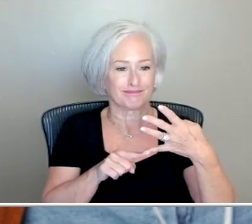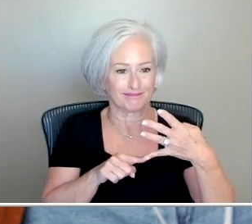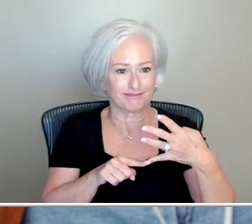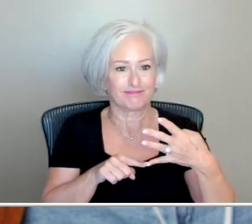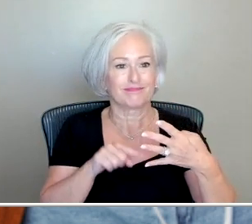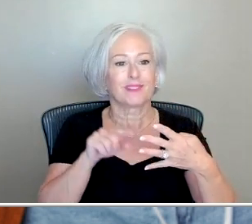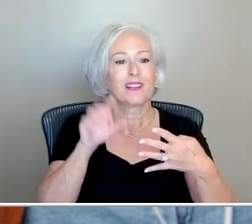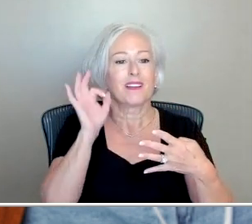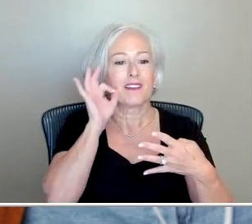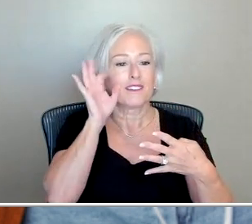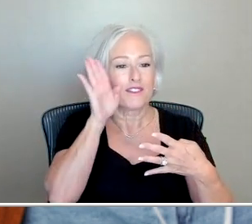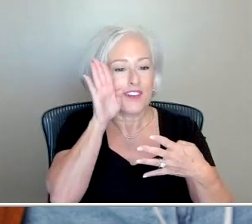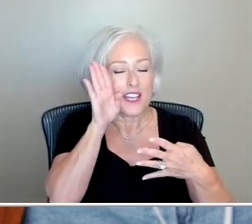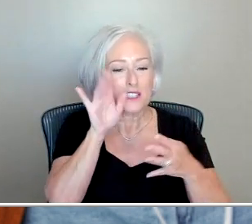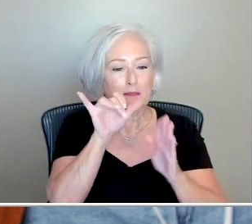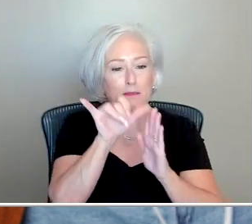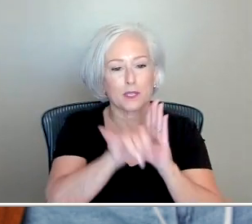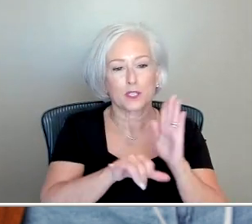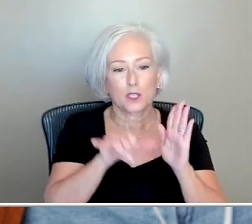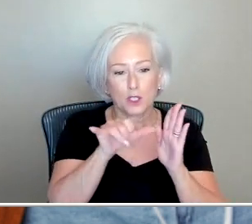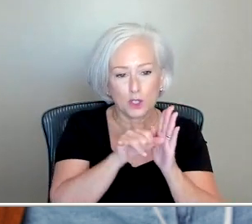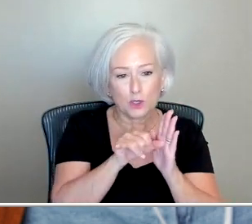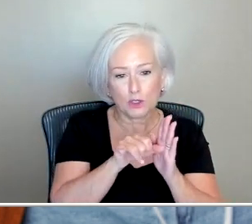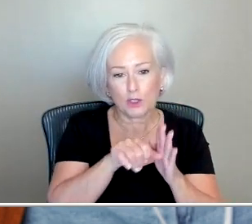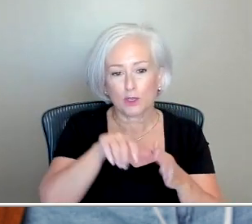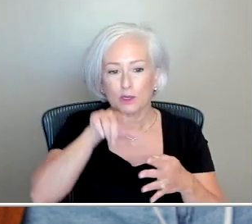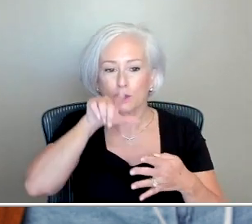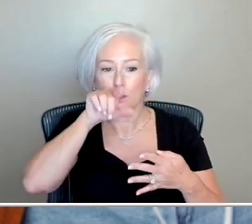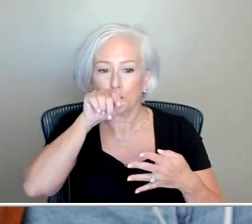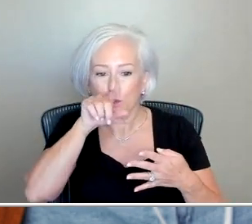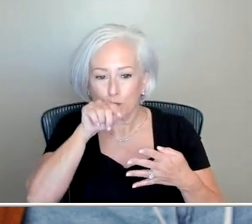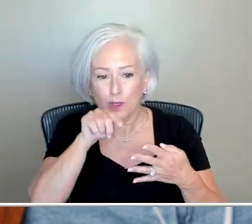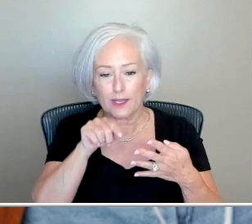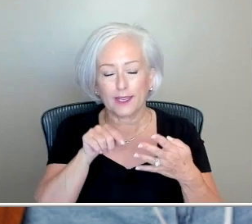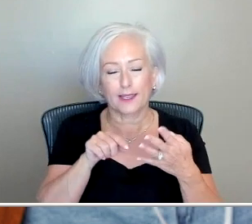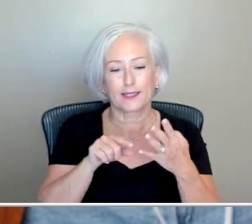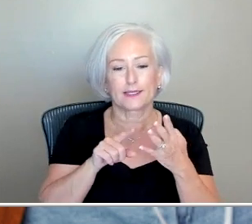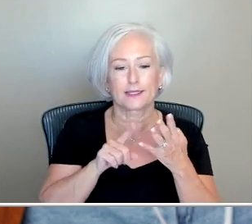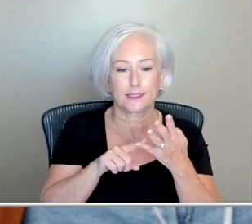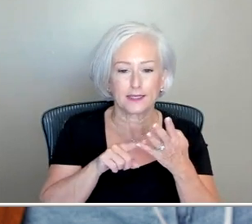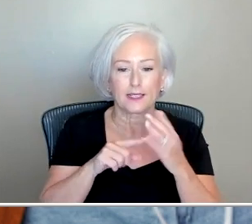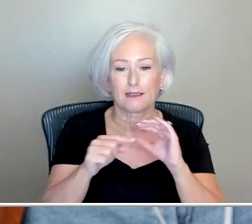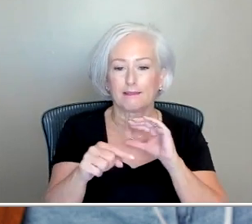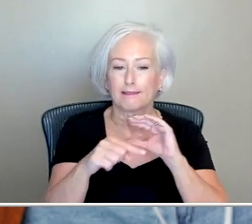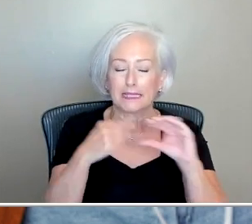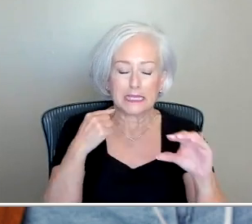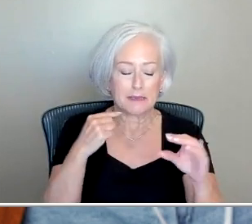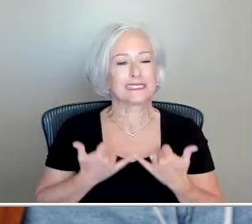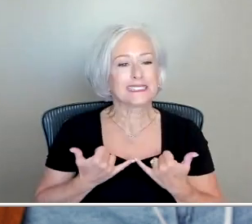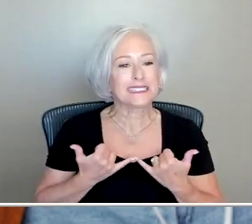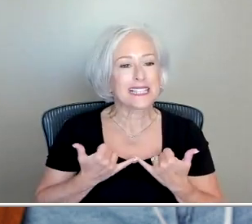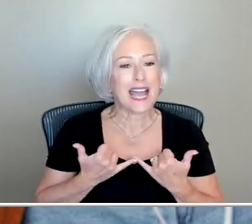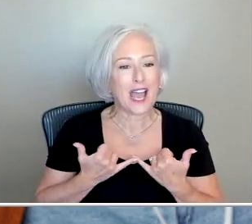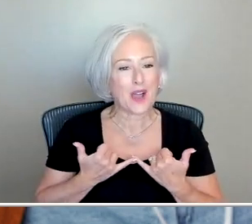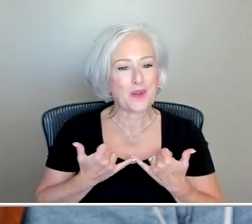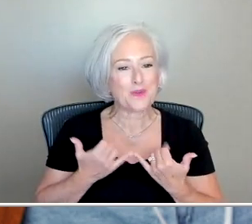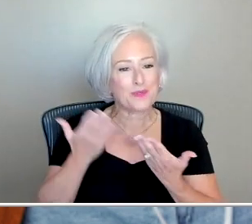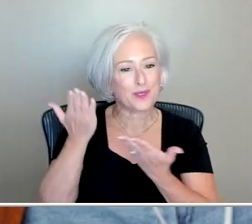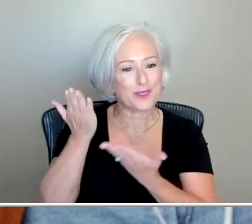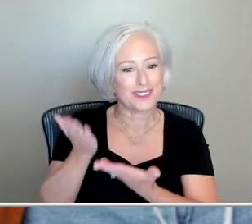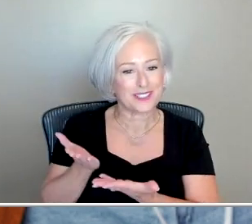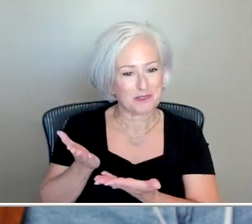You can tweet us, you can email the Medical News Network. All that information on how to connect with us right now is on your screen.